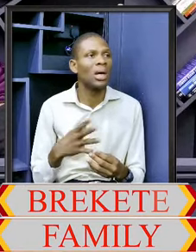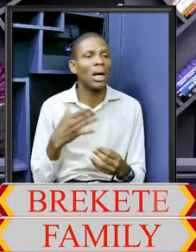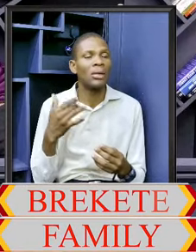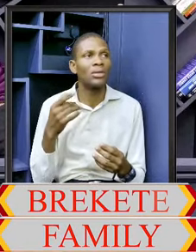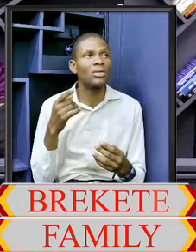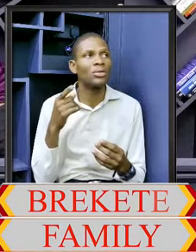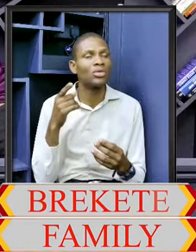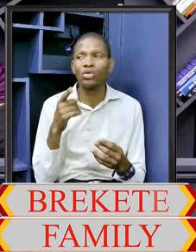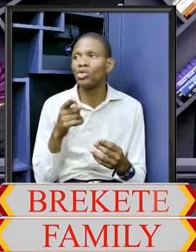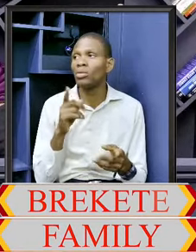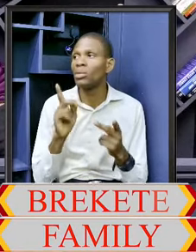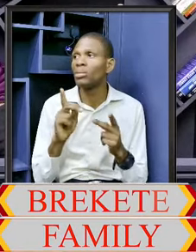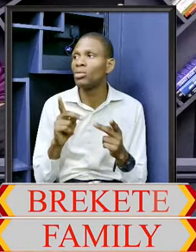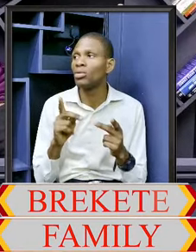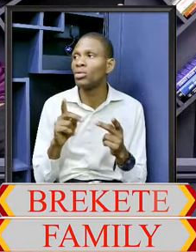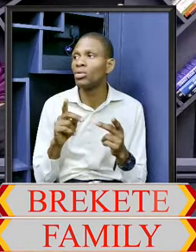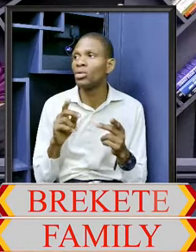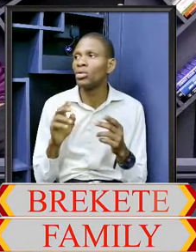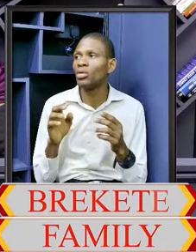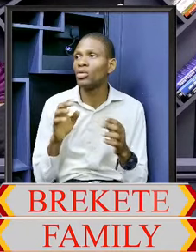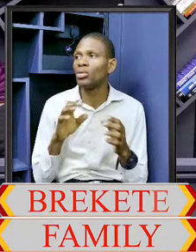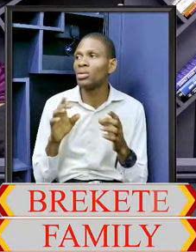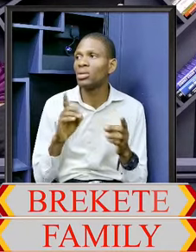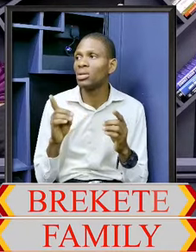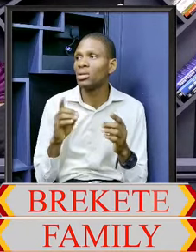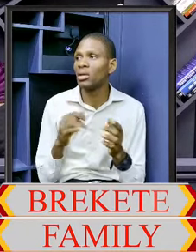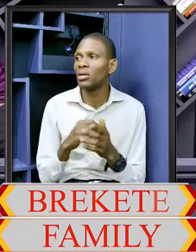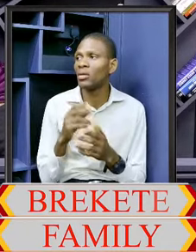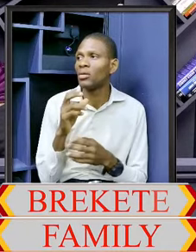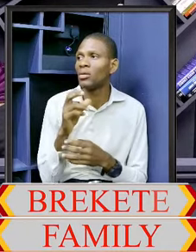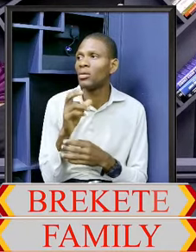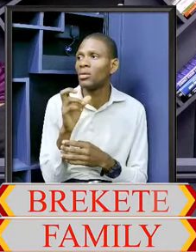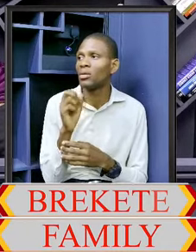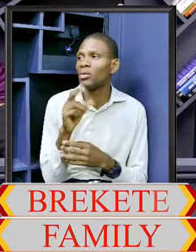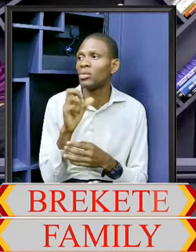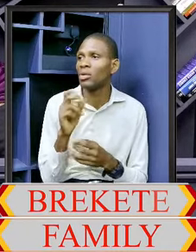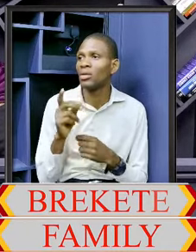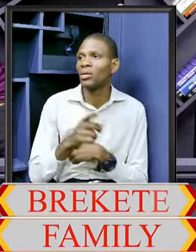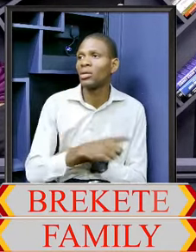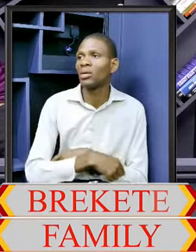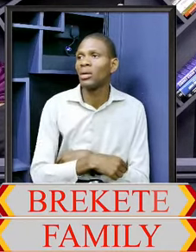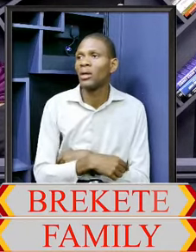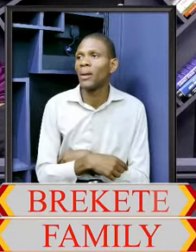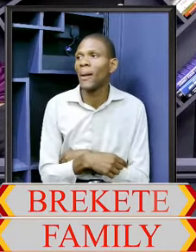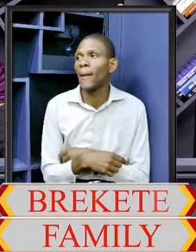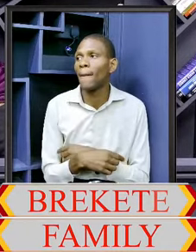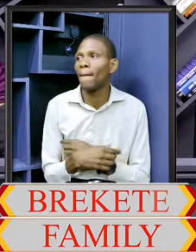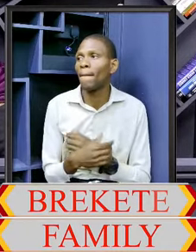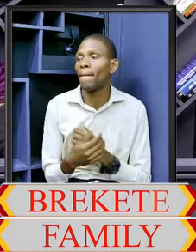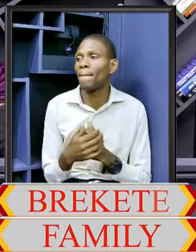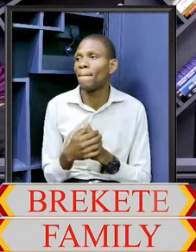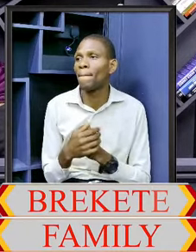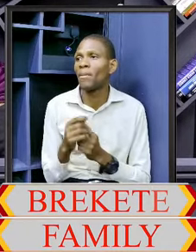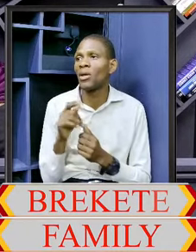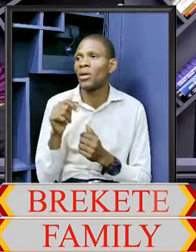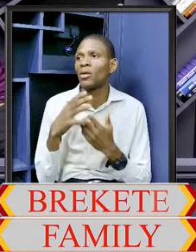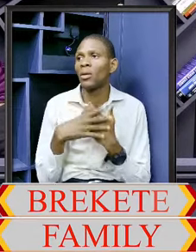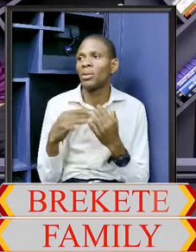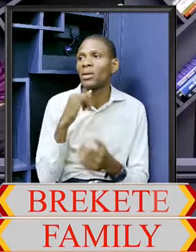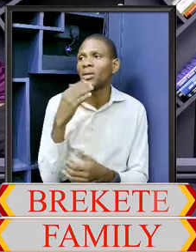do. Yes, two days ago, when? 12 days. Our letter is here. A copy is